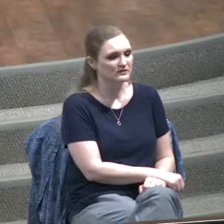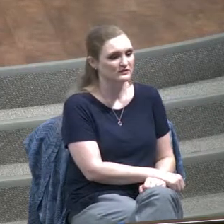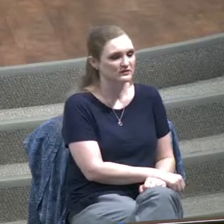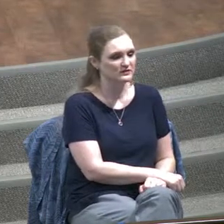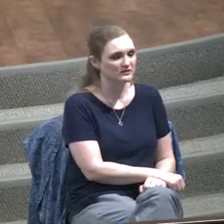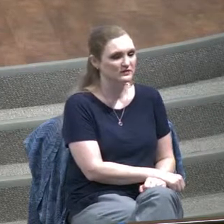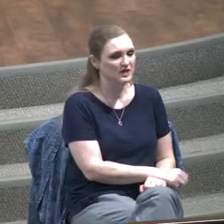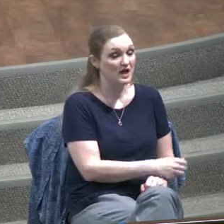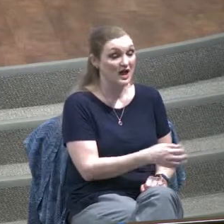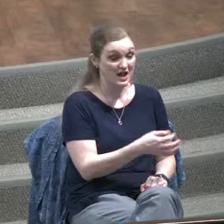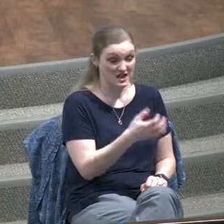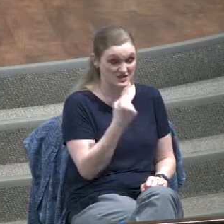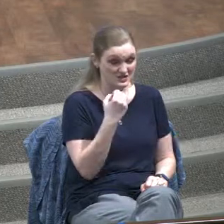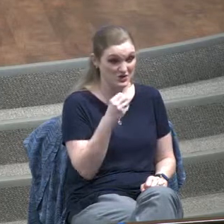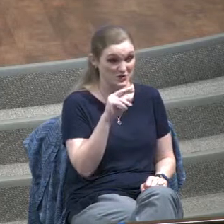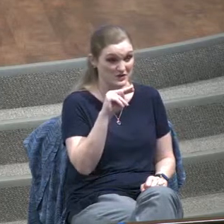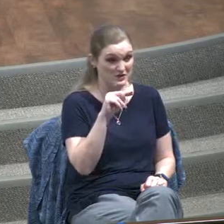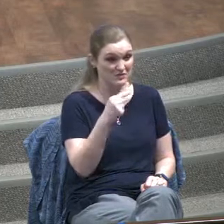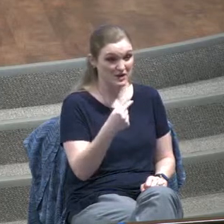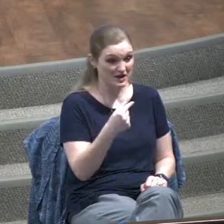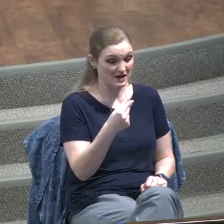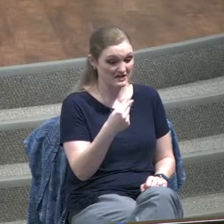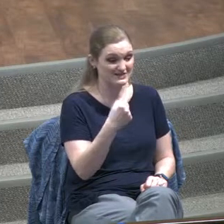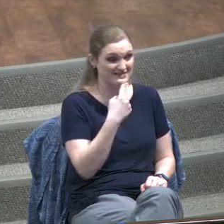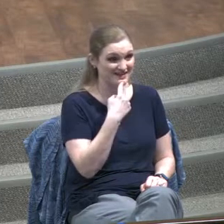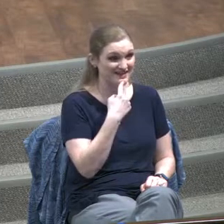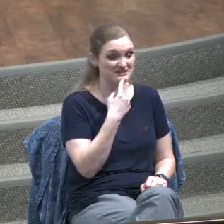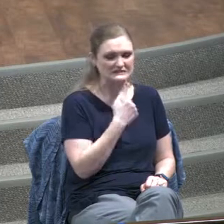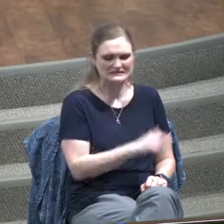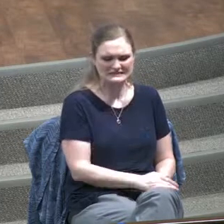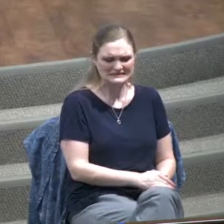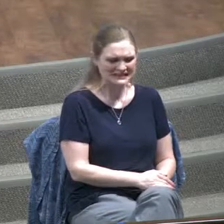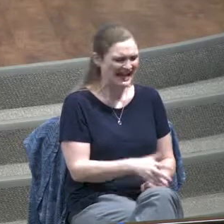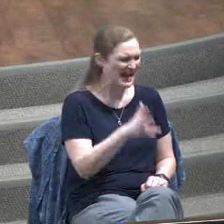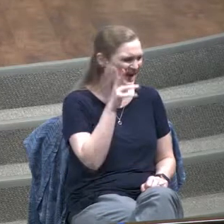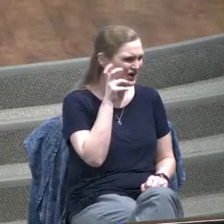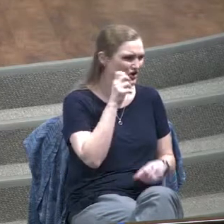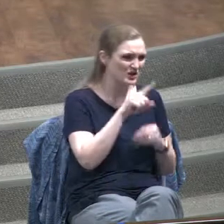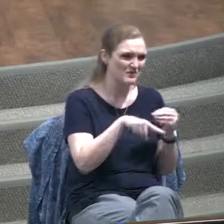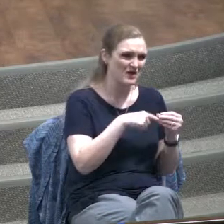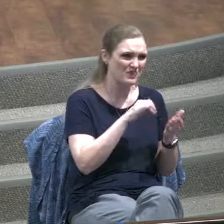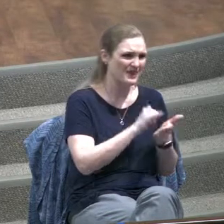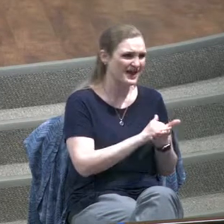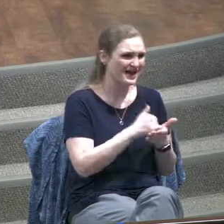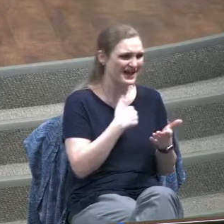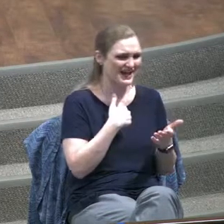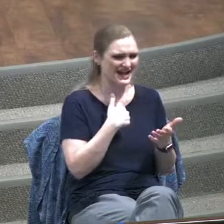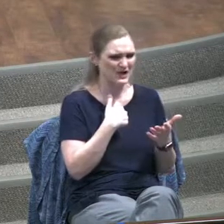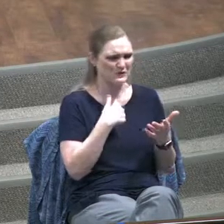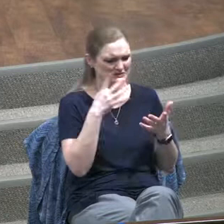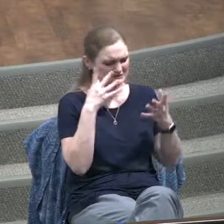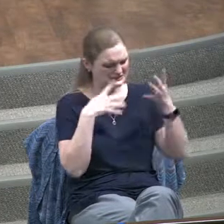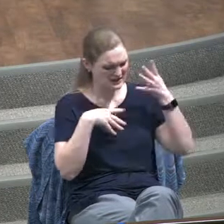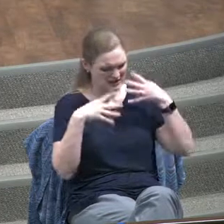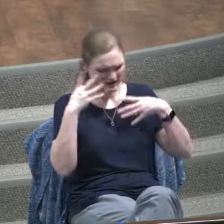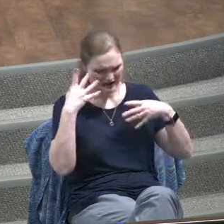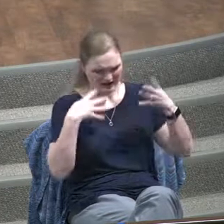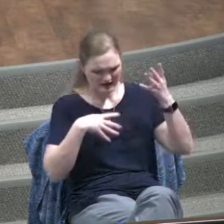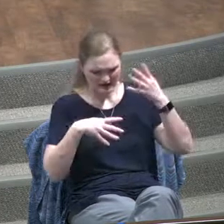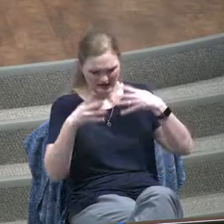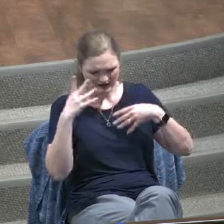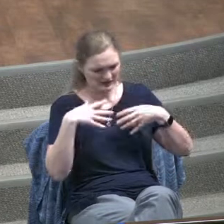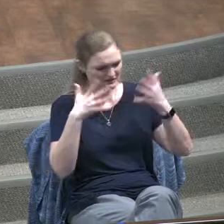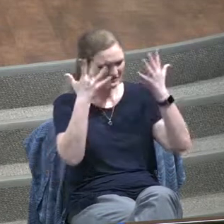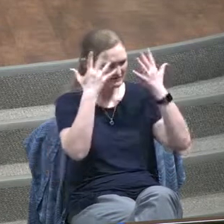And Nehemiah said, as soon as I heard these words, I sat down and wept and